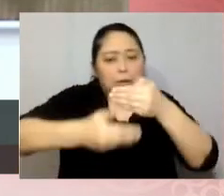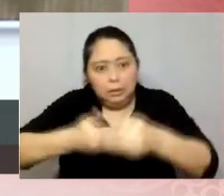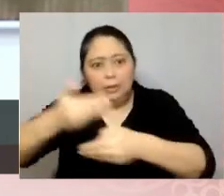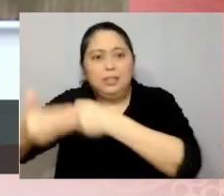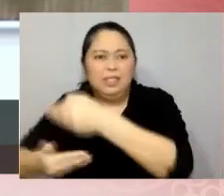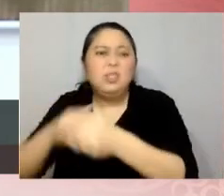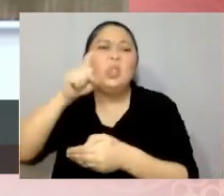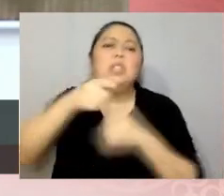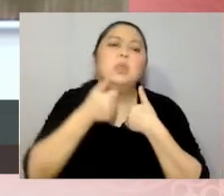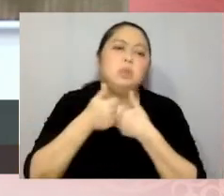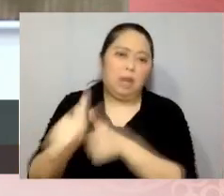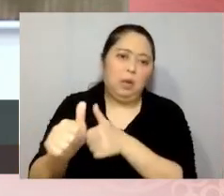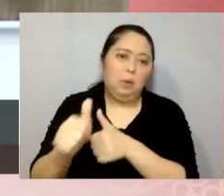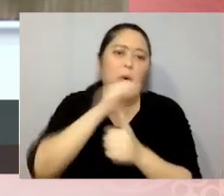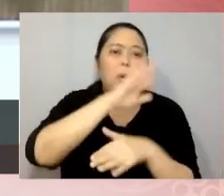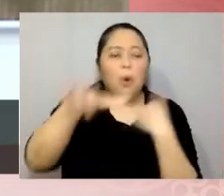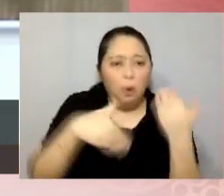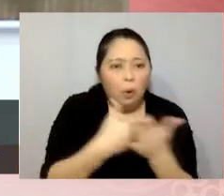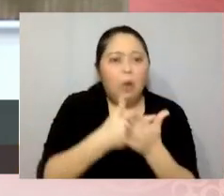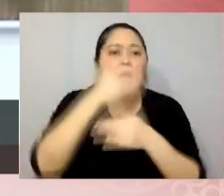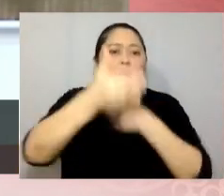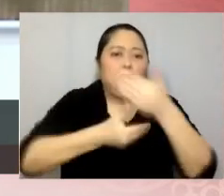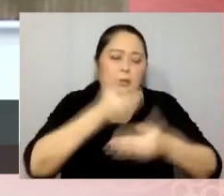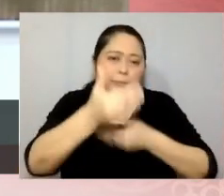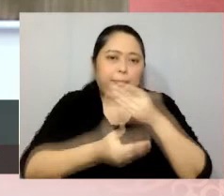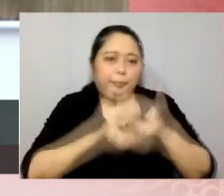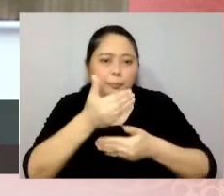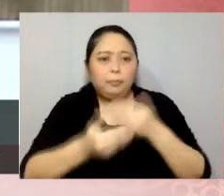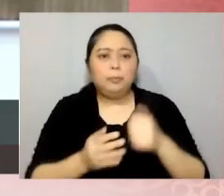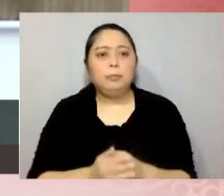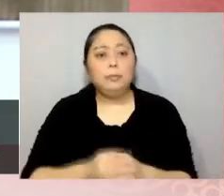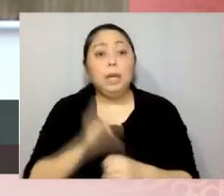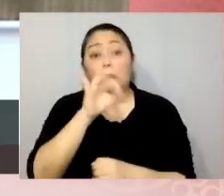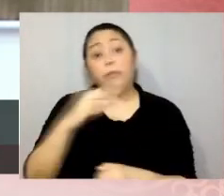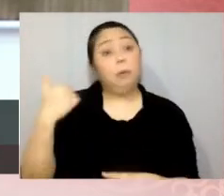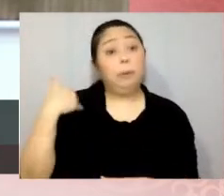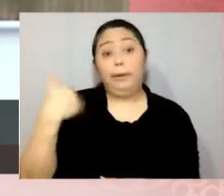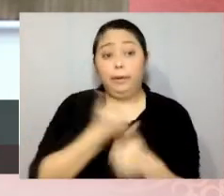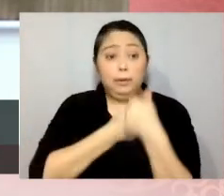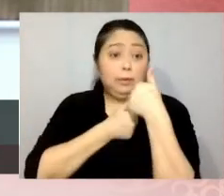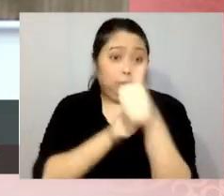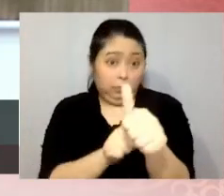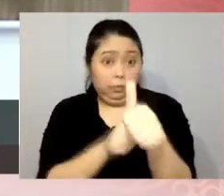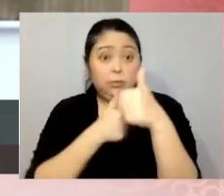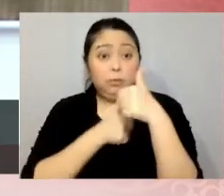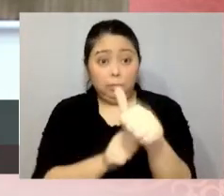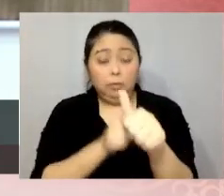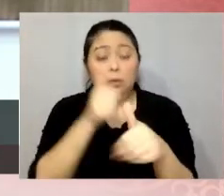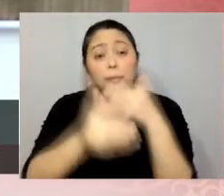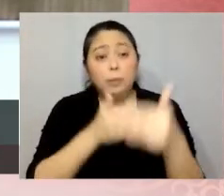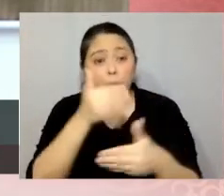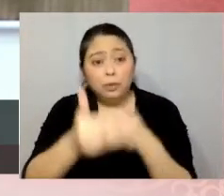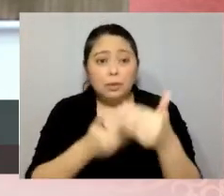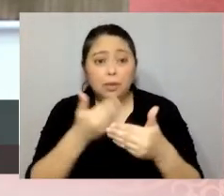processes po na yan. Kasi pag hindi natin sinunod yan po, hindi